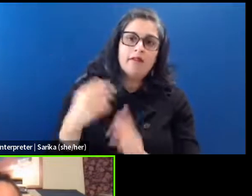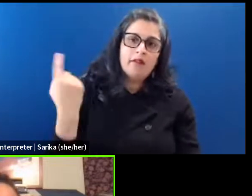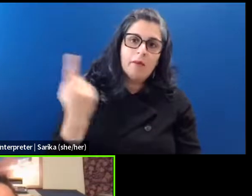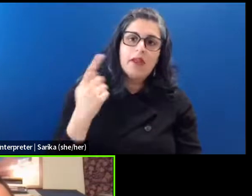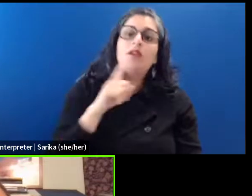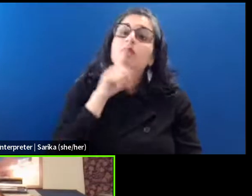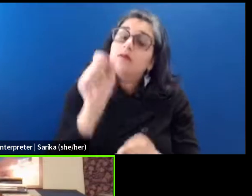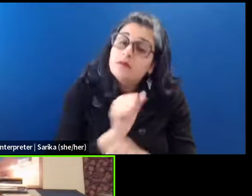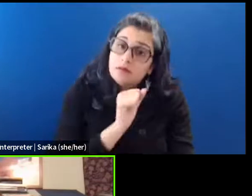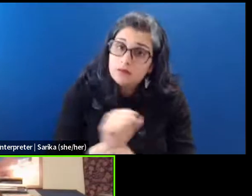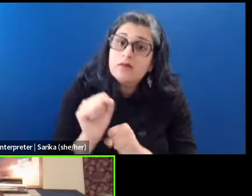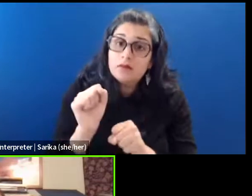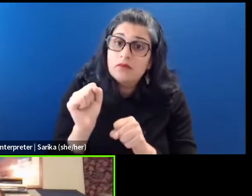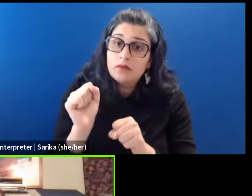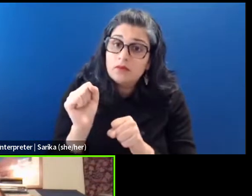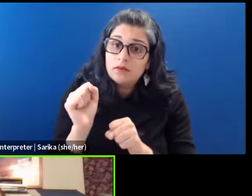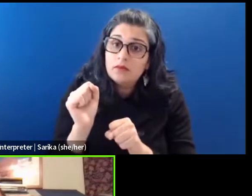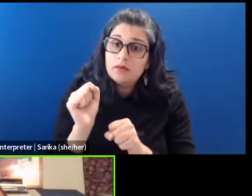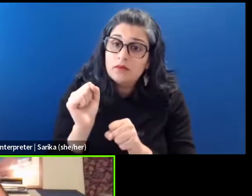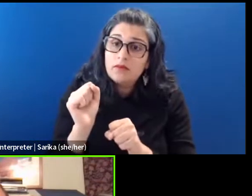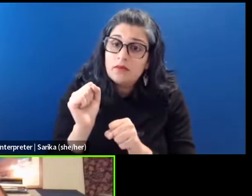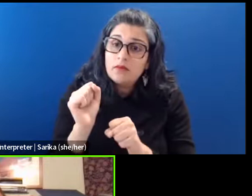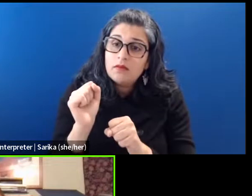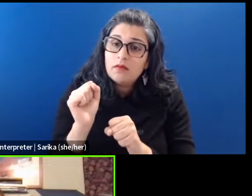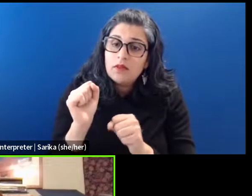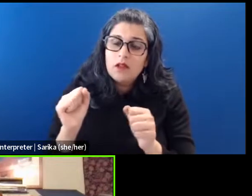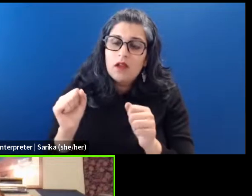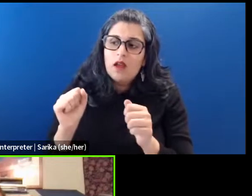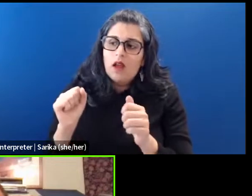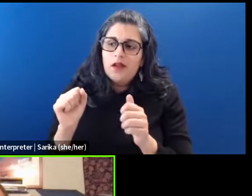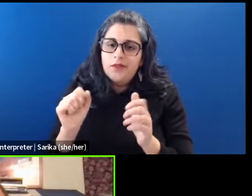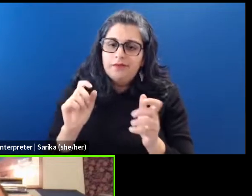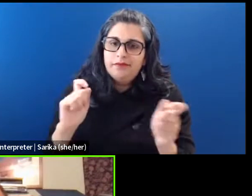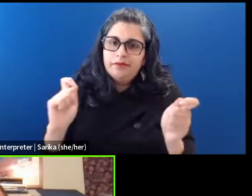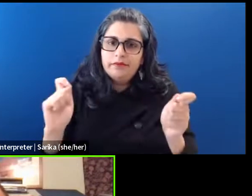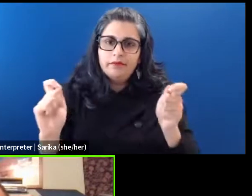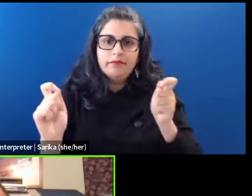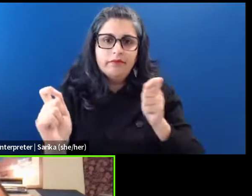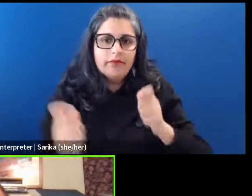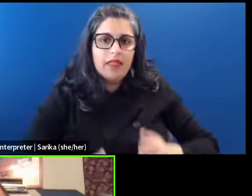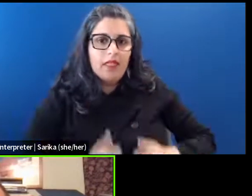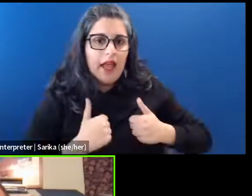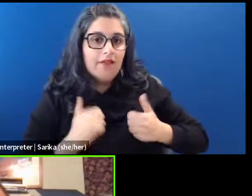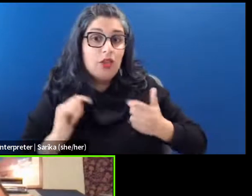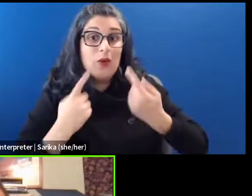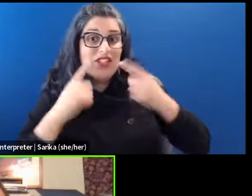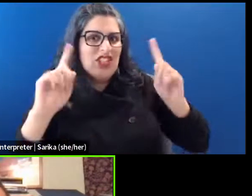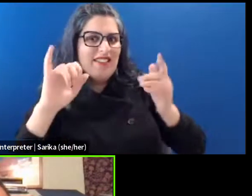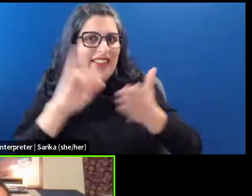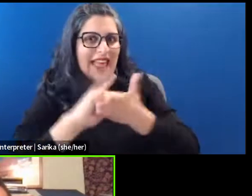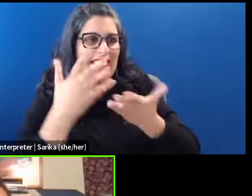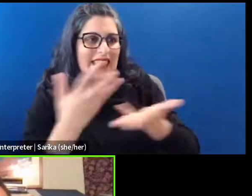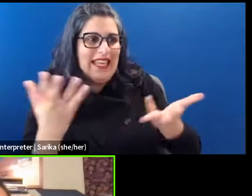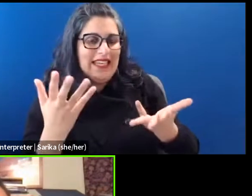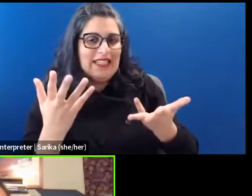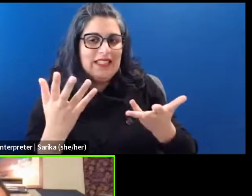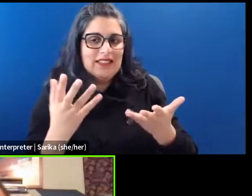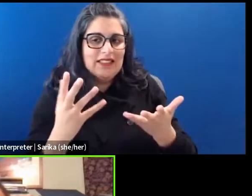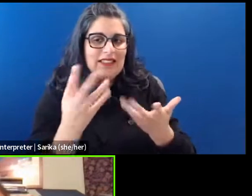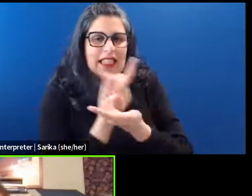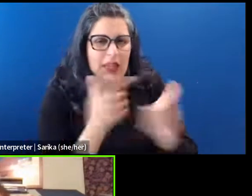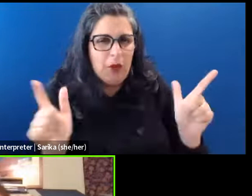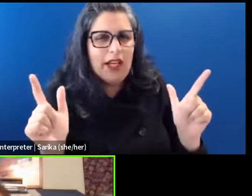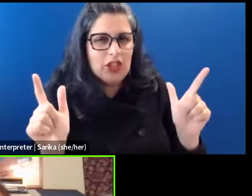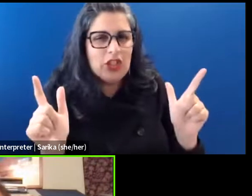you're actually moving towards something, right? The moving towards this liberation, you